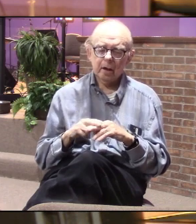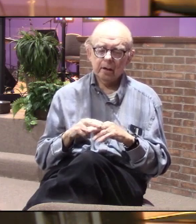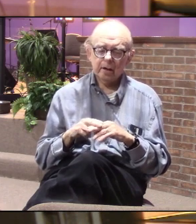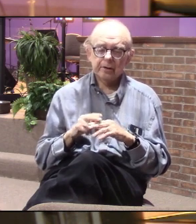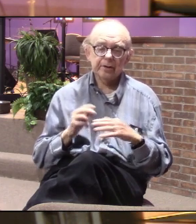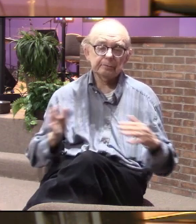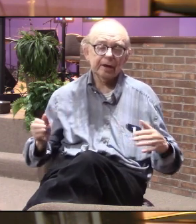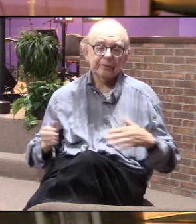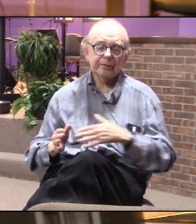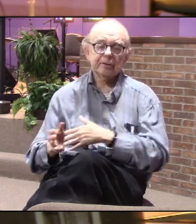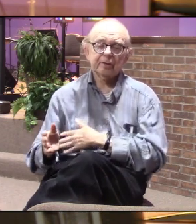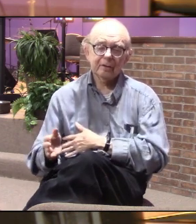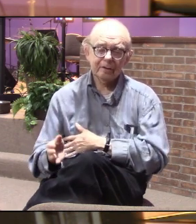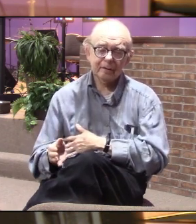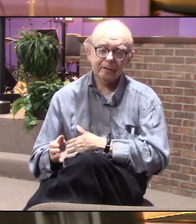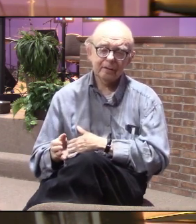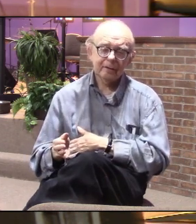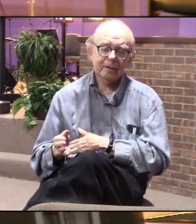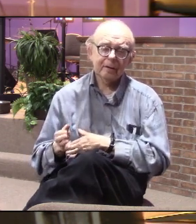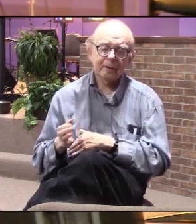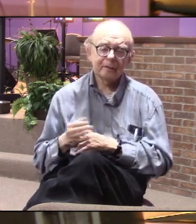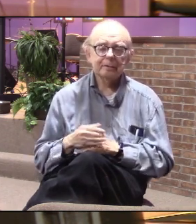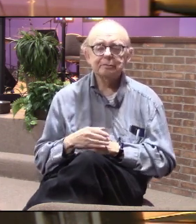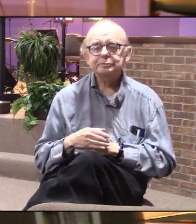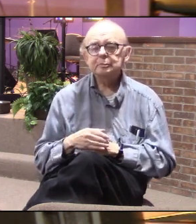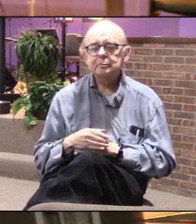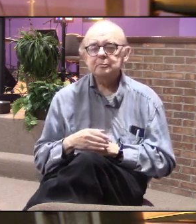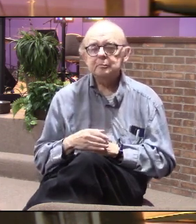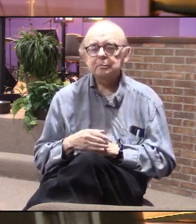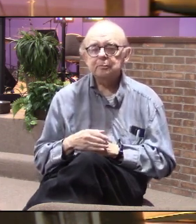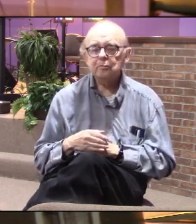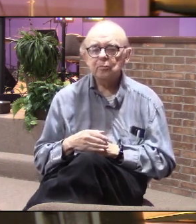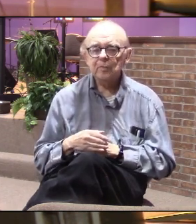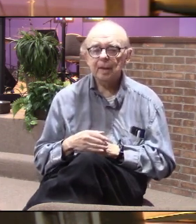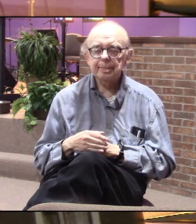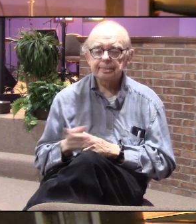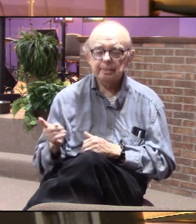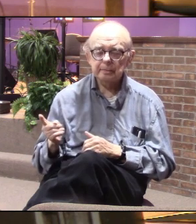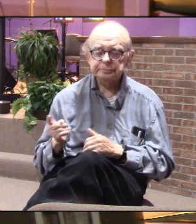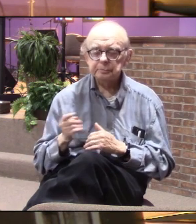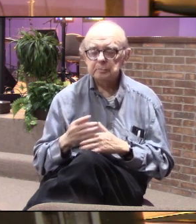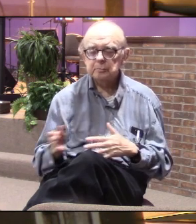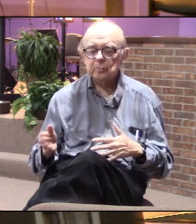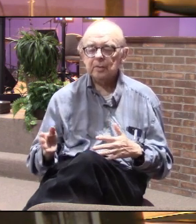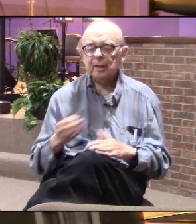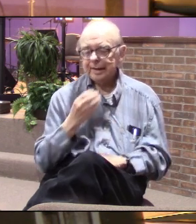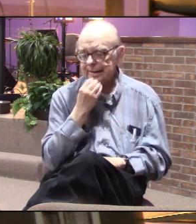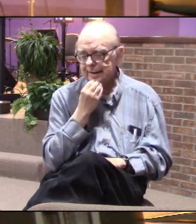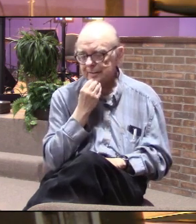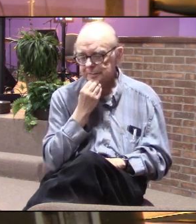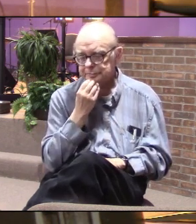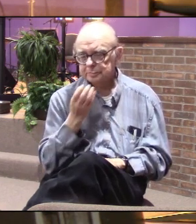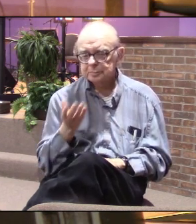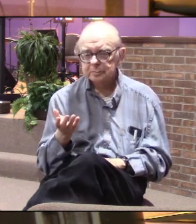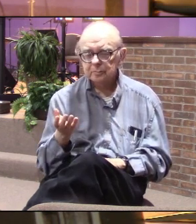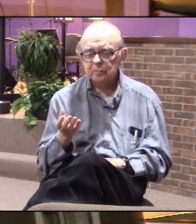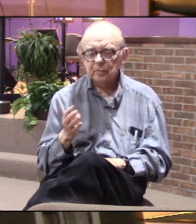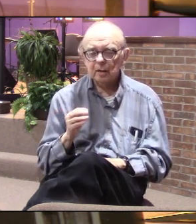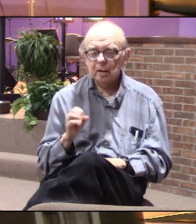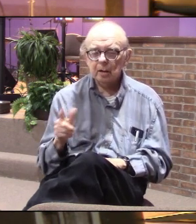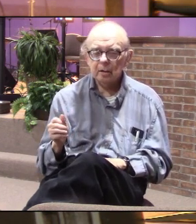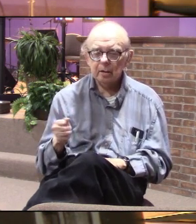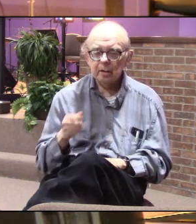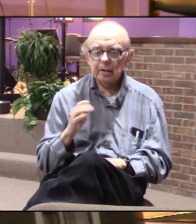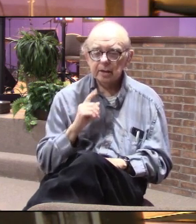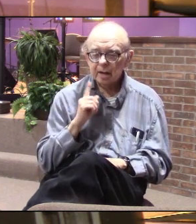this big fish. I got to reprogram my mind. In this big fish eating meals that God